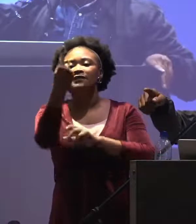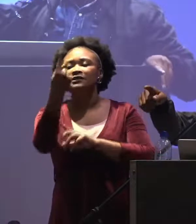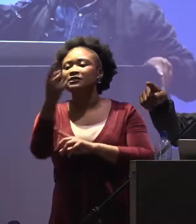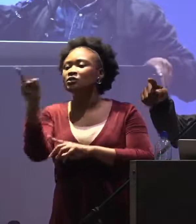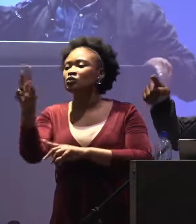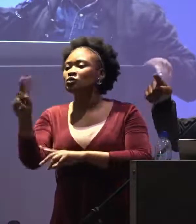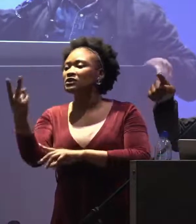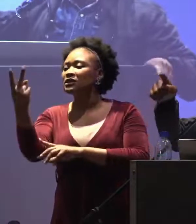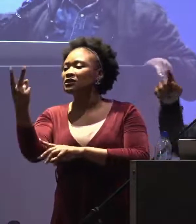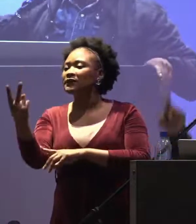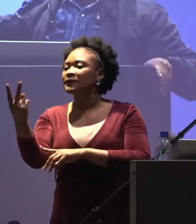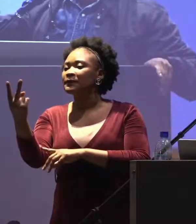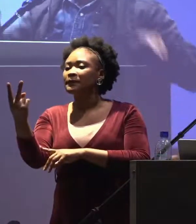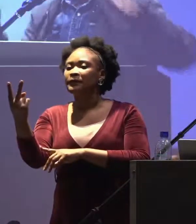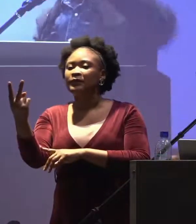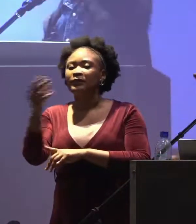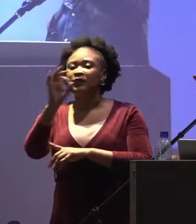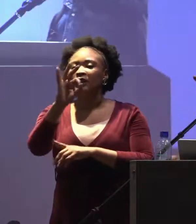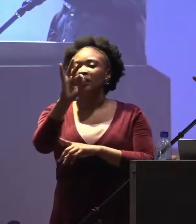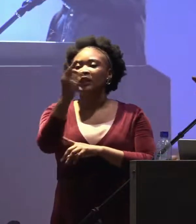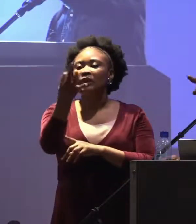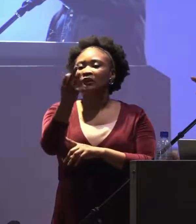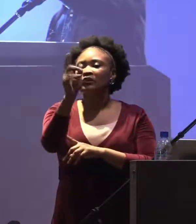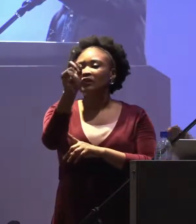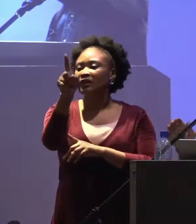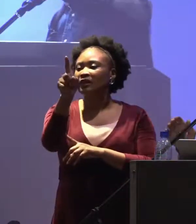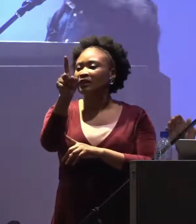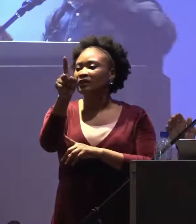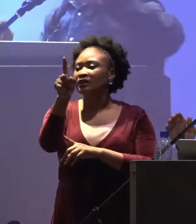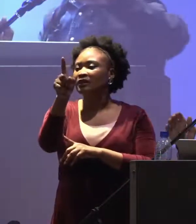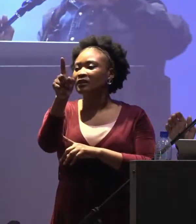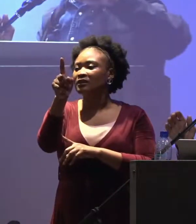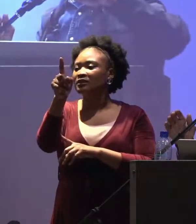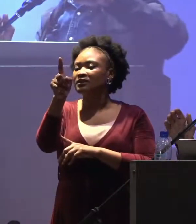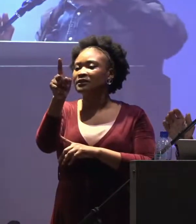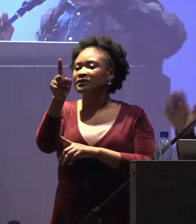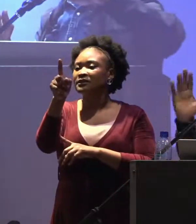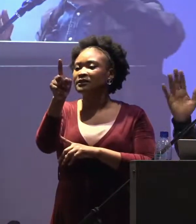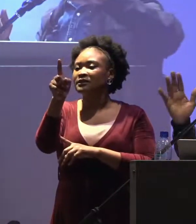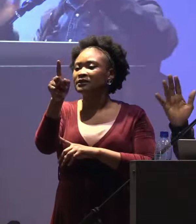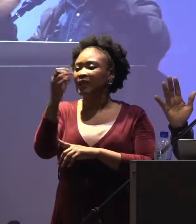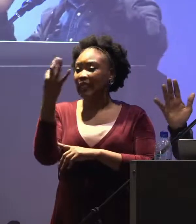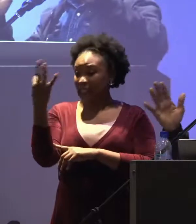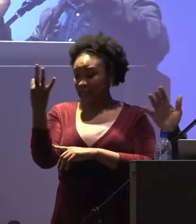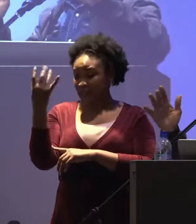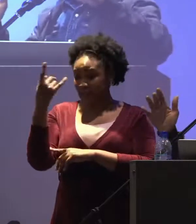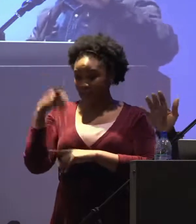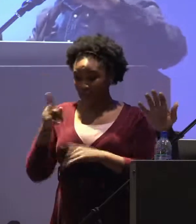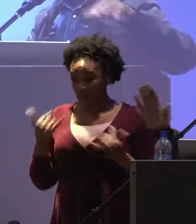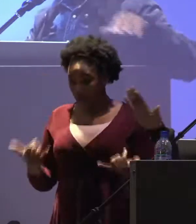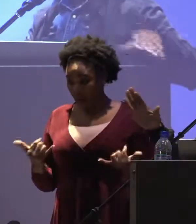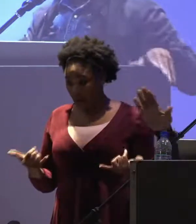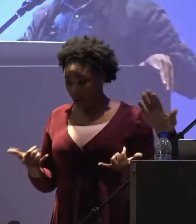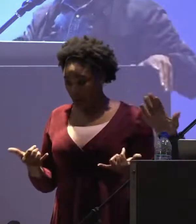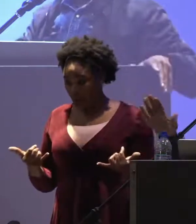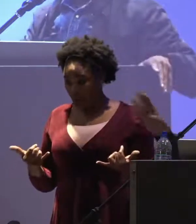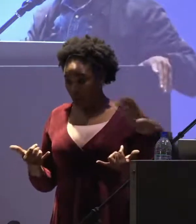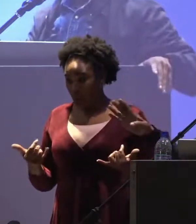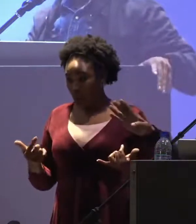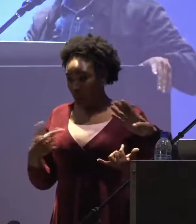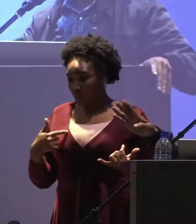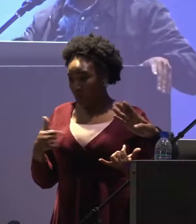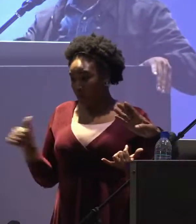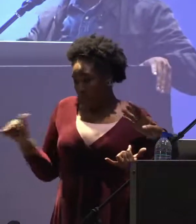one, and the third one over there. Let's take 3 for now. I'll come back to you, ma'am.